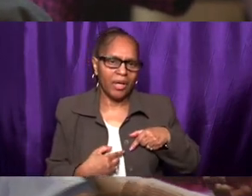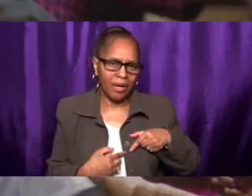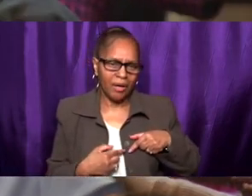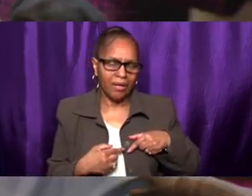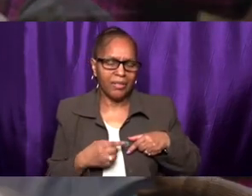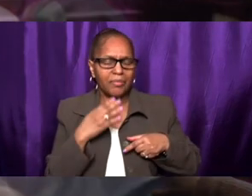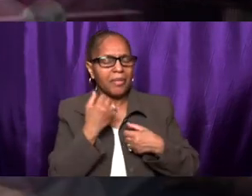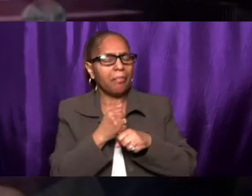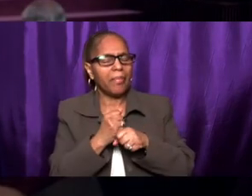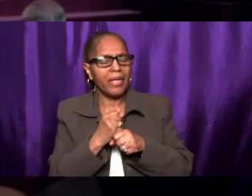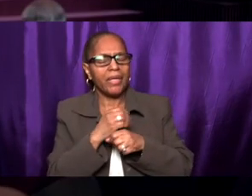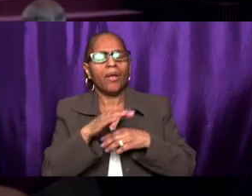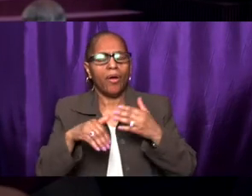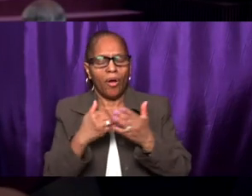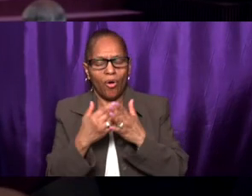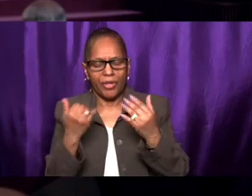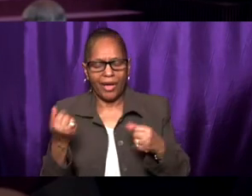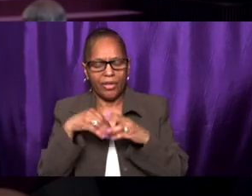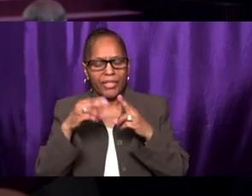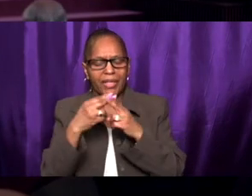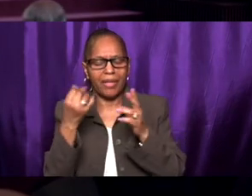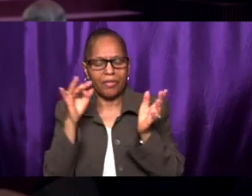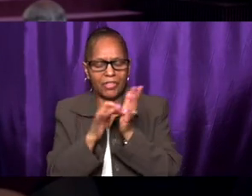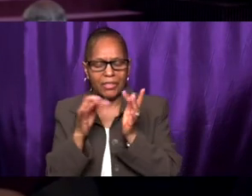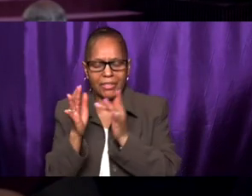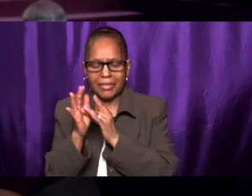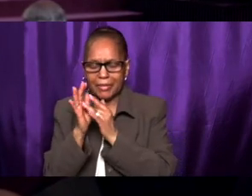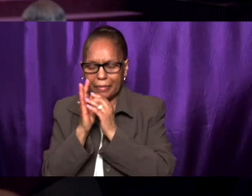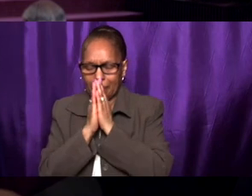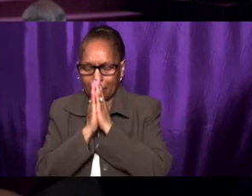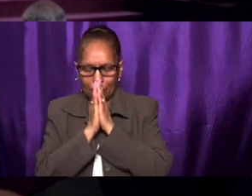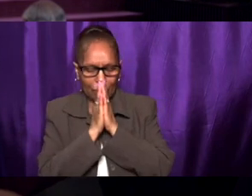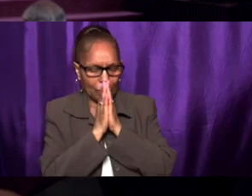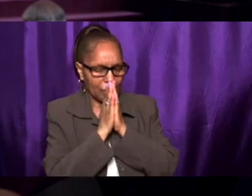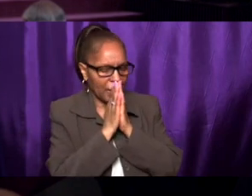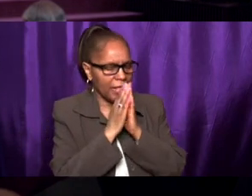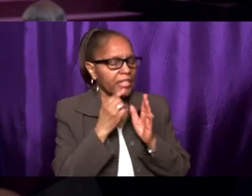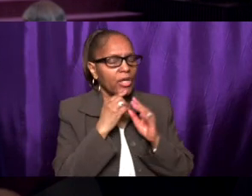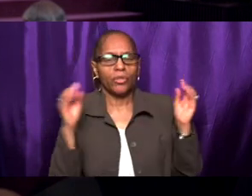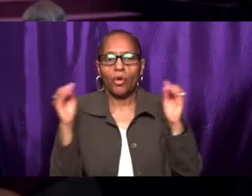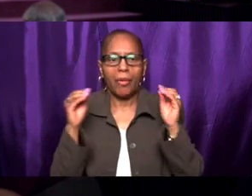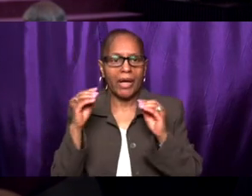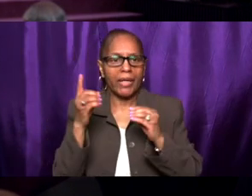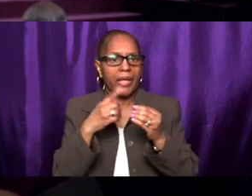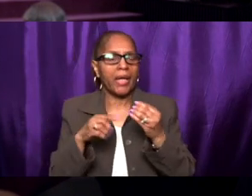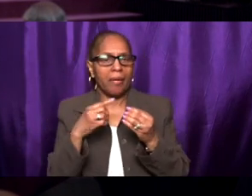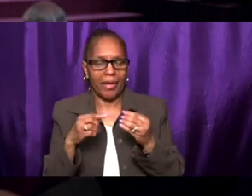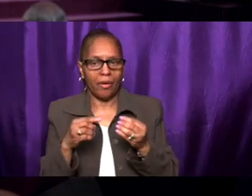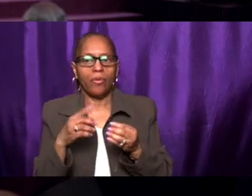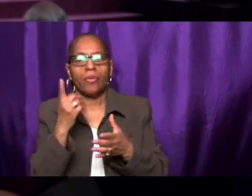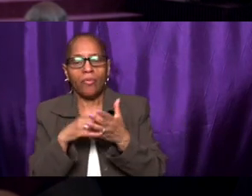made whole right now in the name of Jesus. That they've told nobody about the